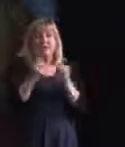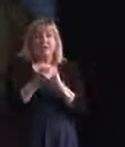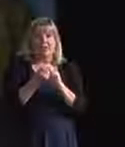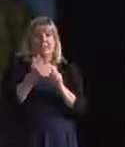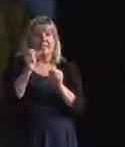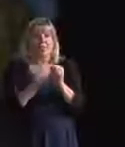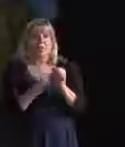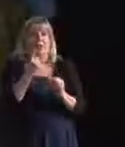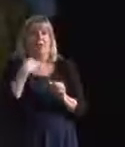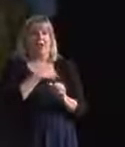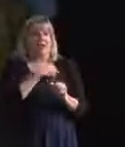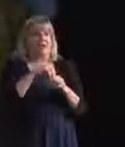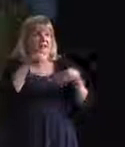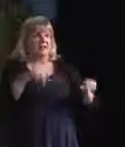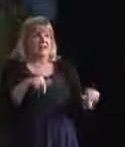us in this room.